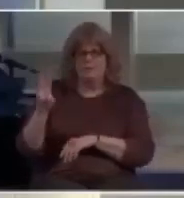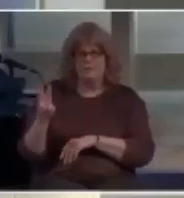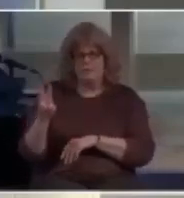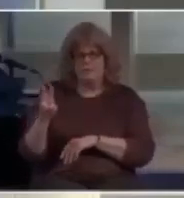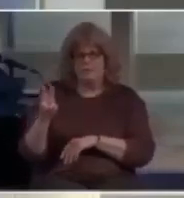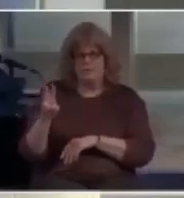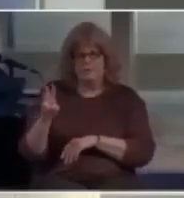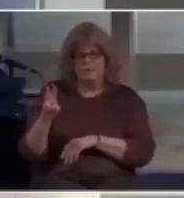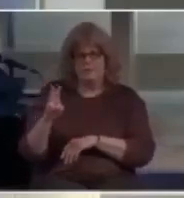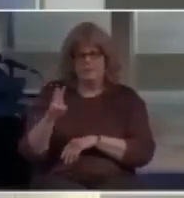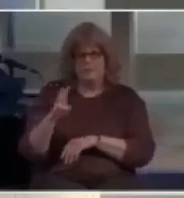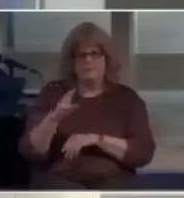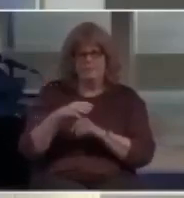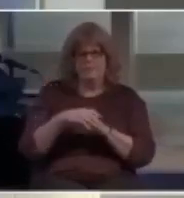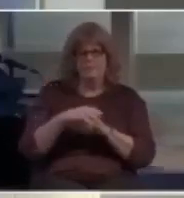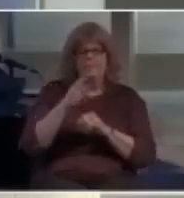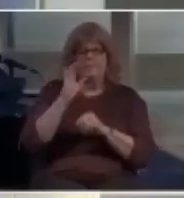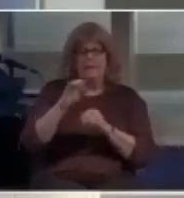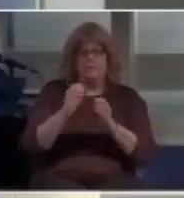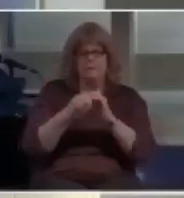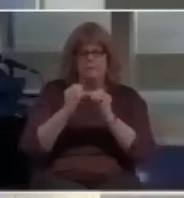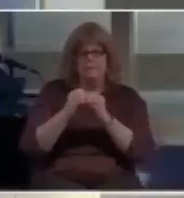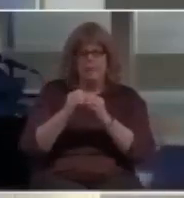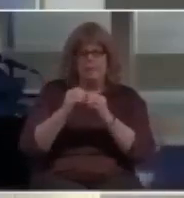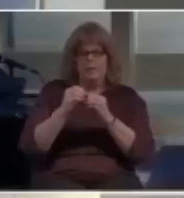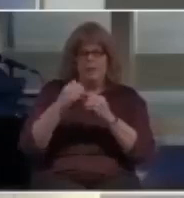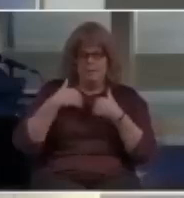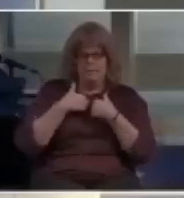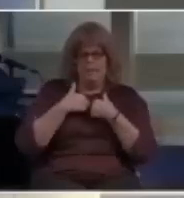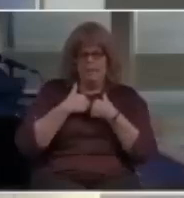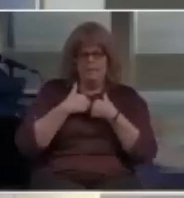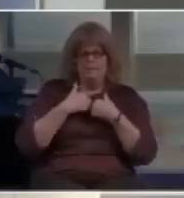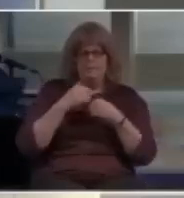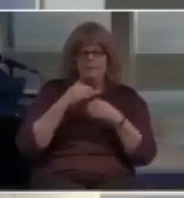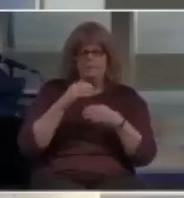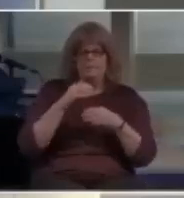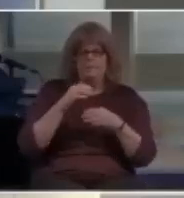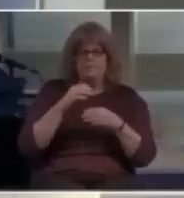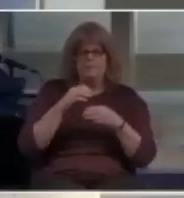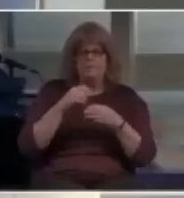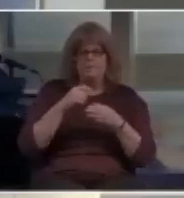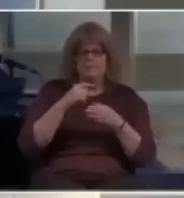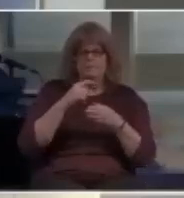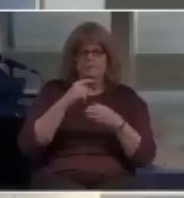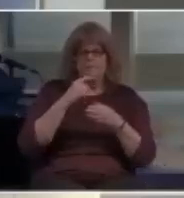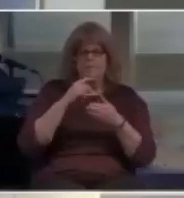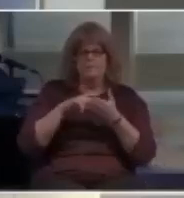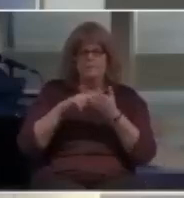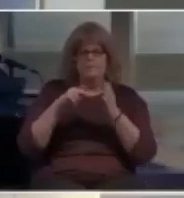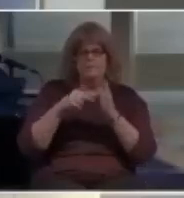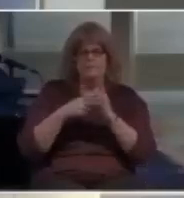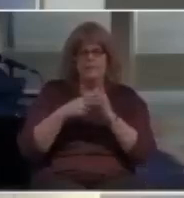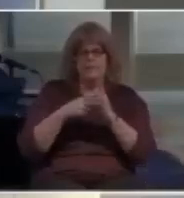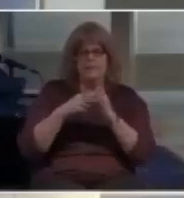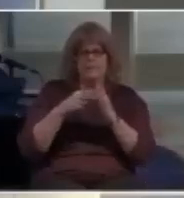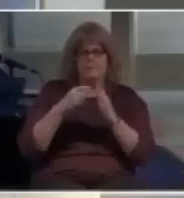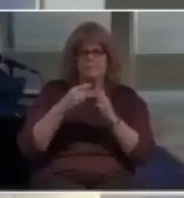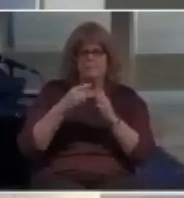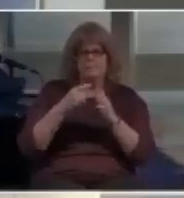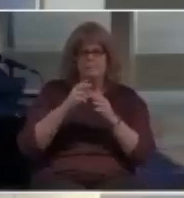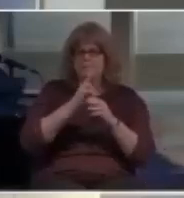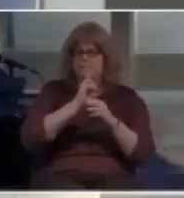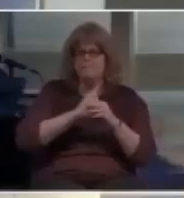666, right? That's the number of the beast. And so basically what he's saying is that based on the